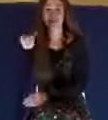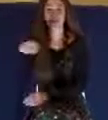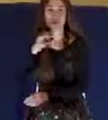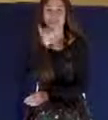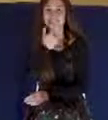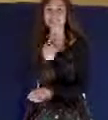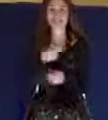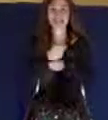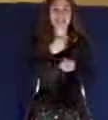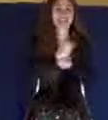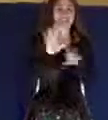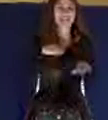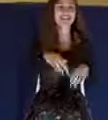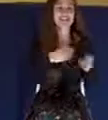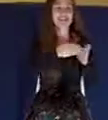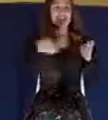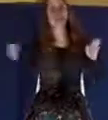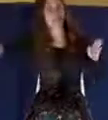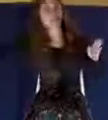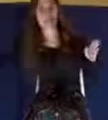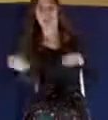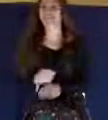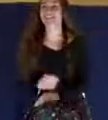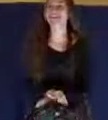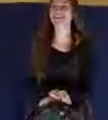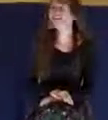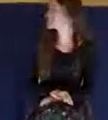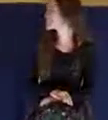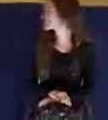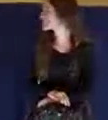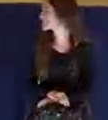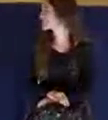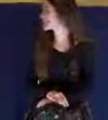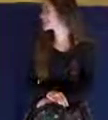I'm just kidding, it's a little bit farther along than that.